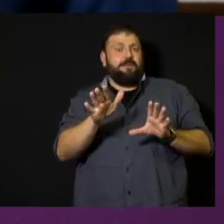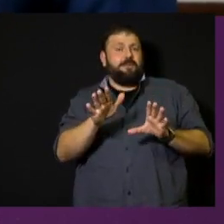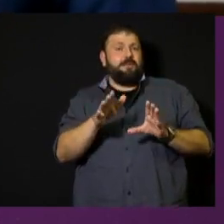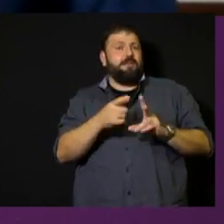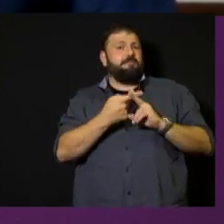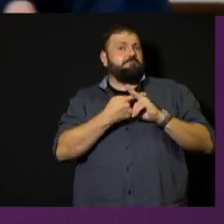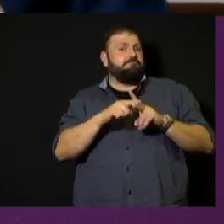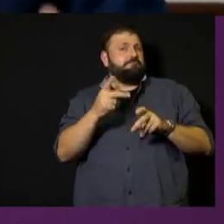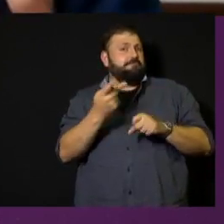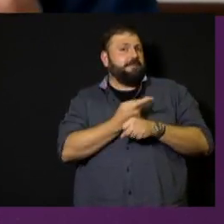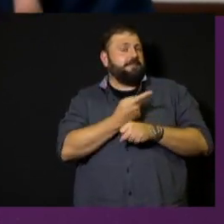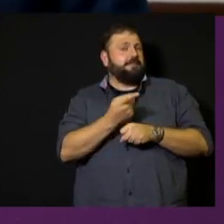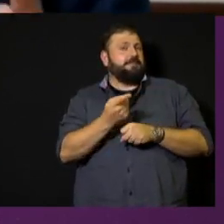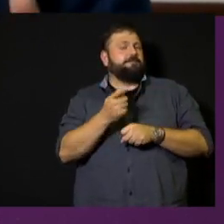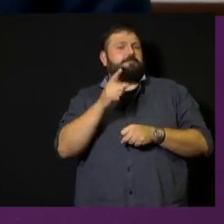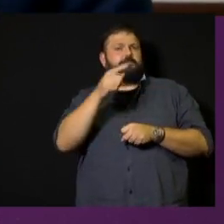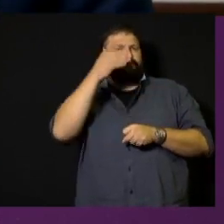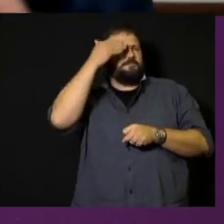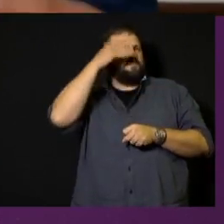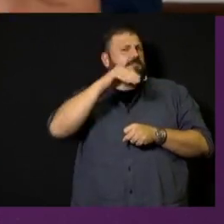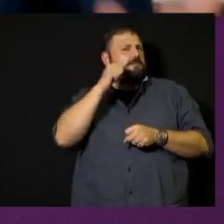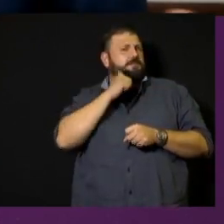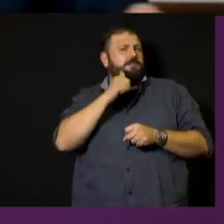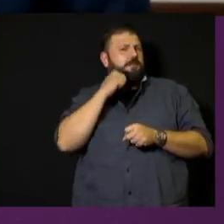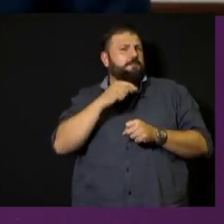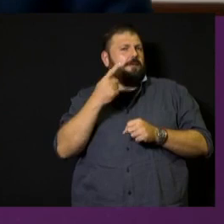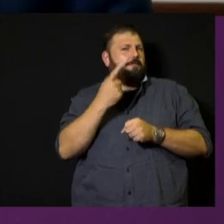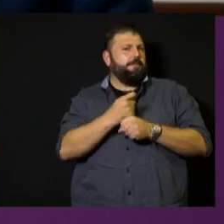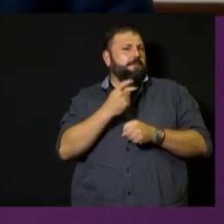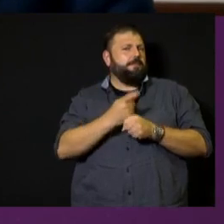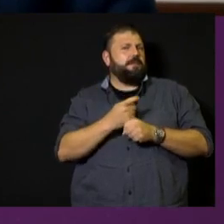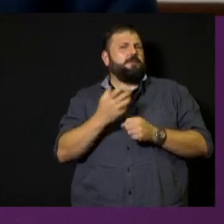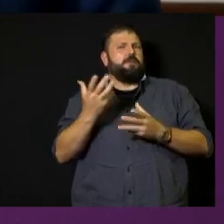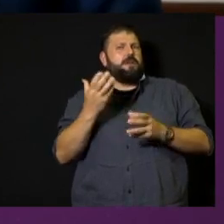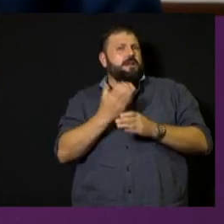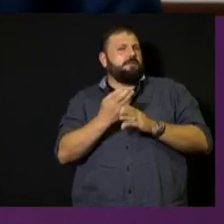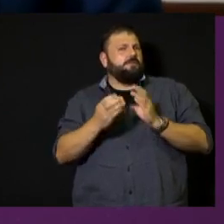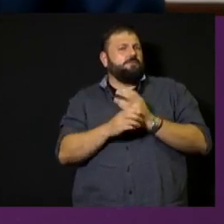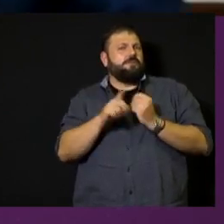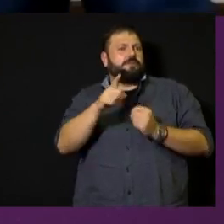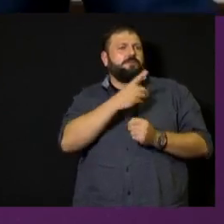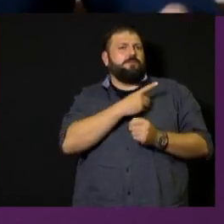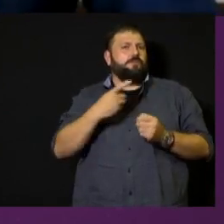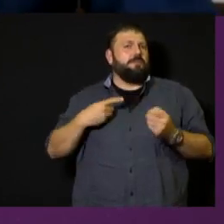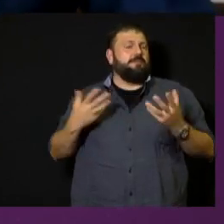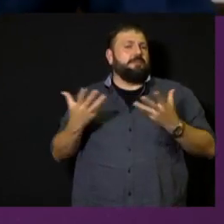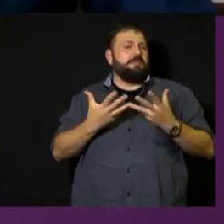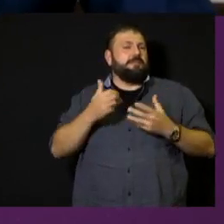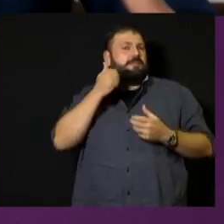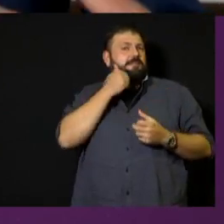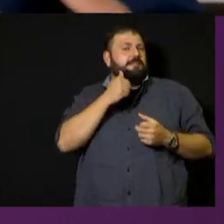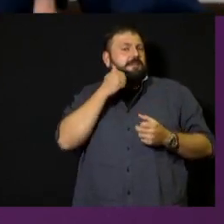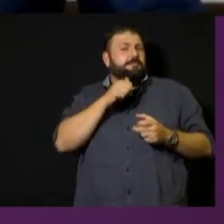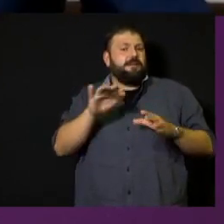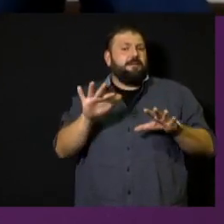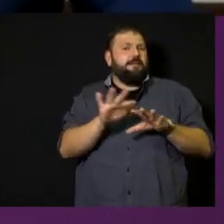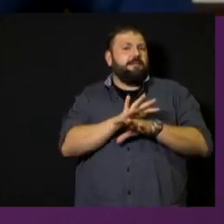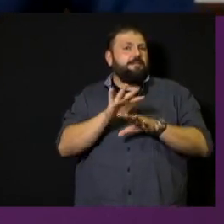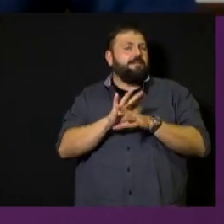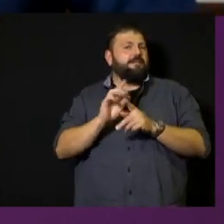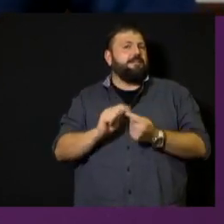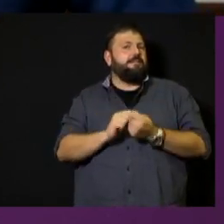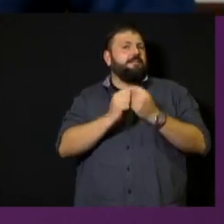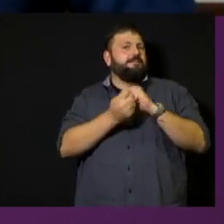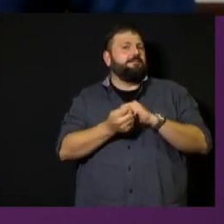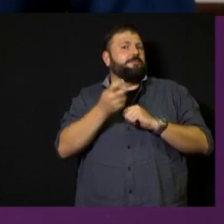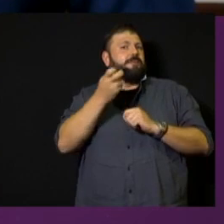happens, you know the very first thing or part of the things you have to do is to start to change.